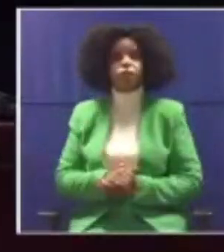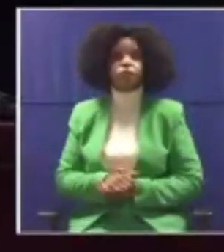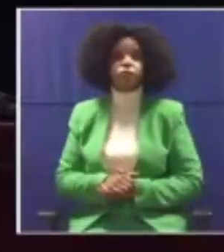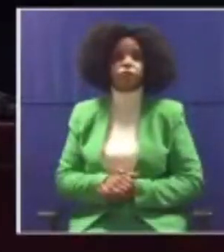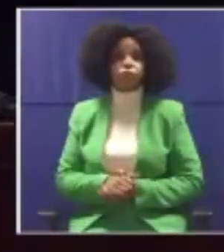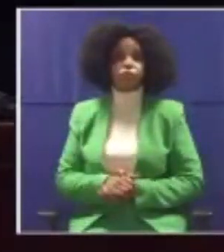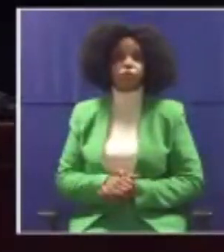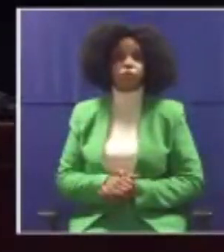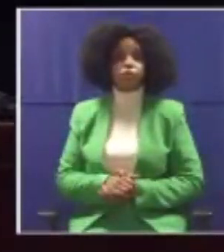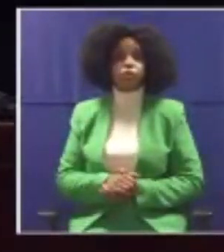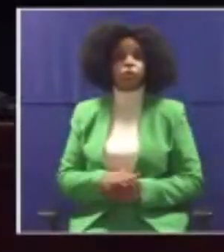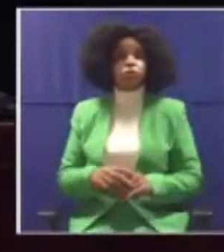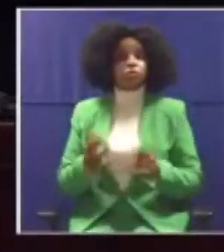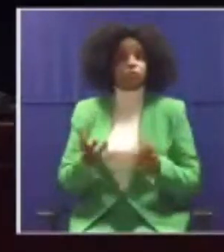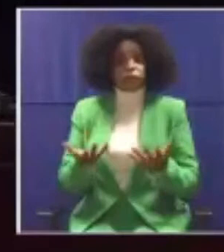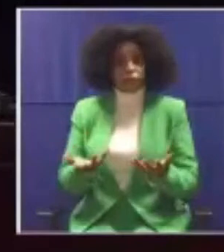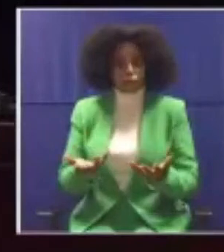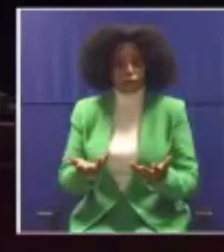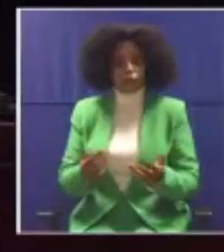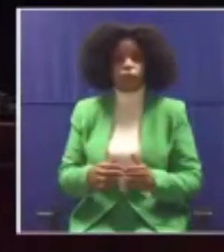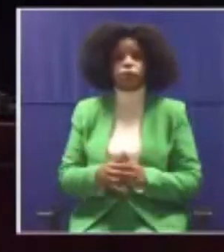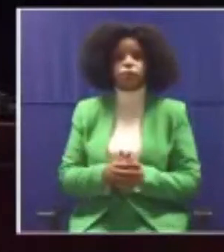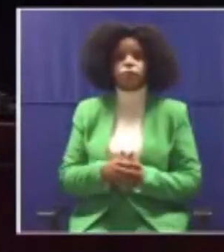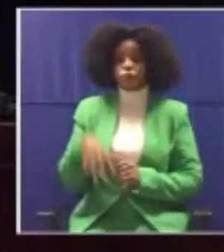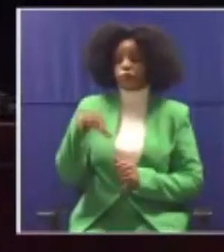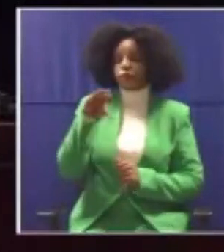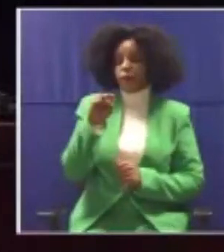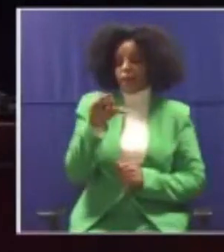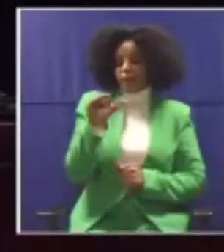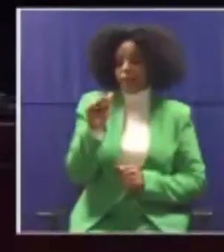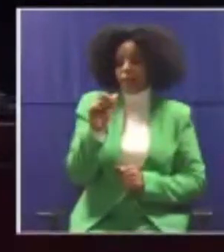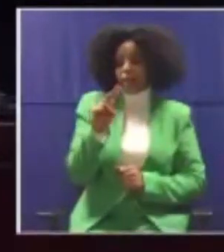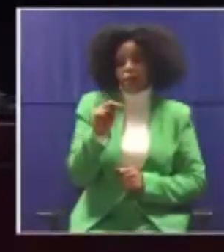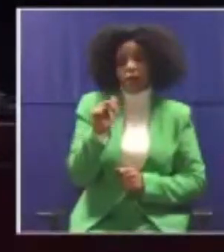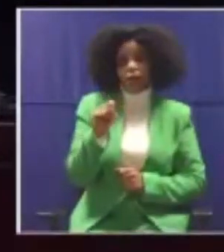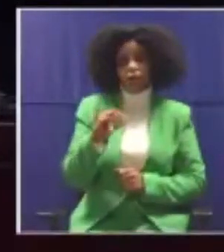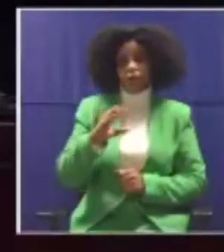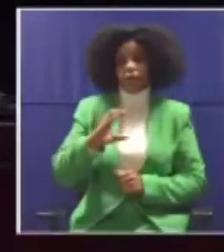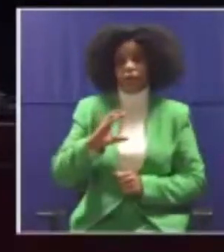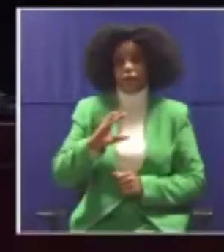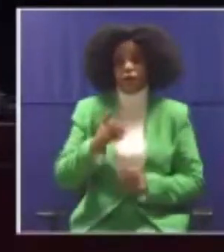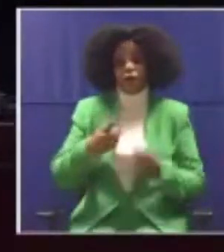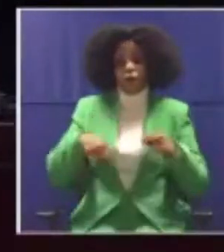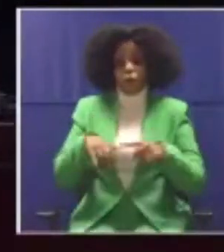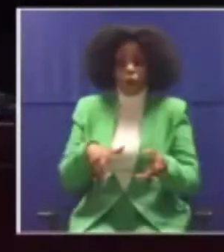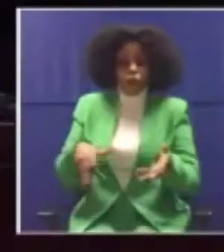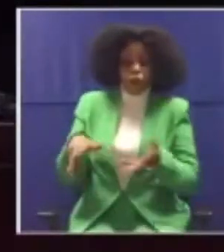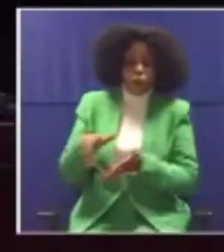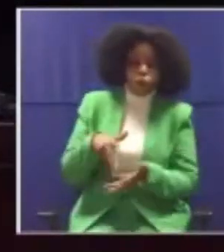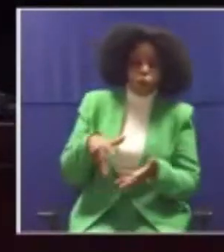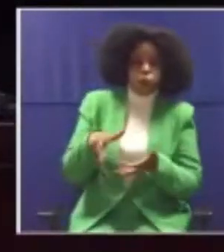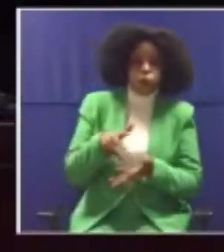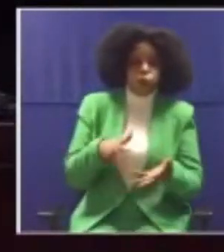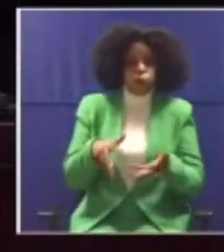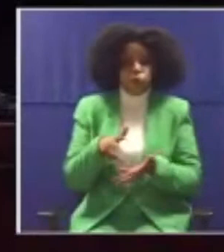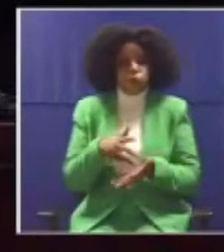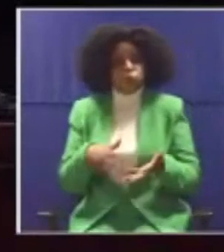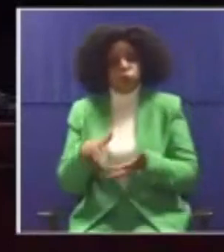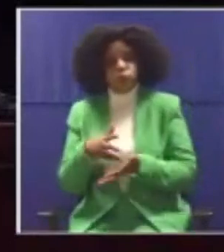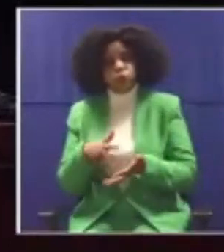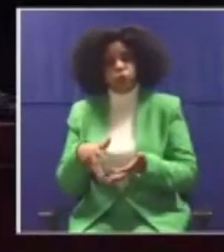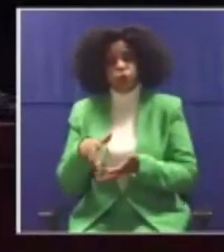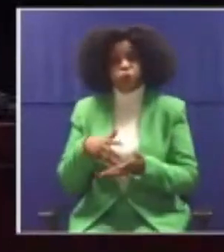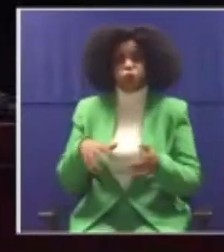In SANEC, we have been discussing a lot of these issues, including a program.